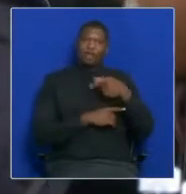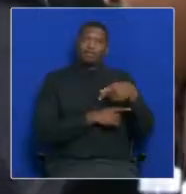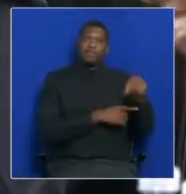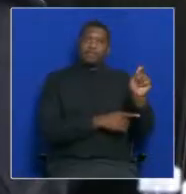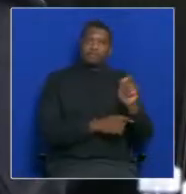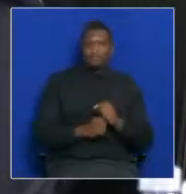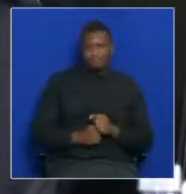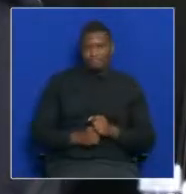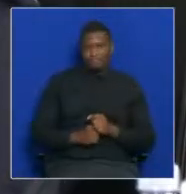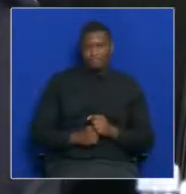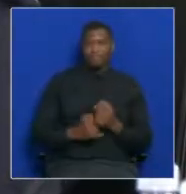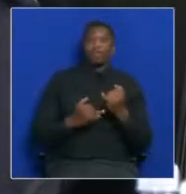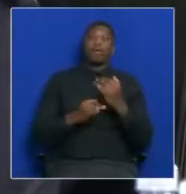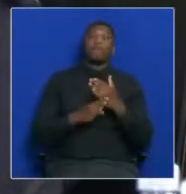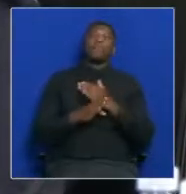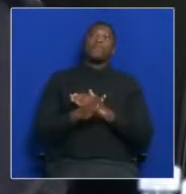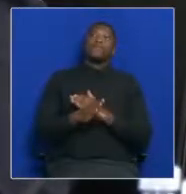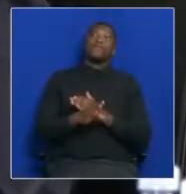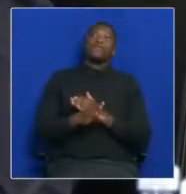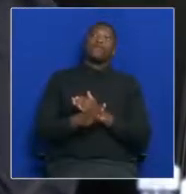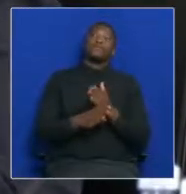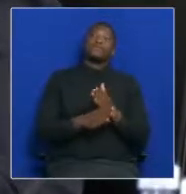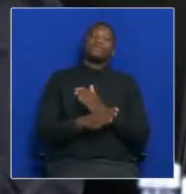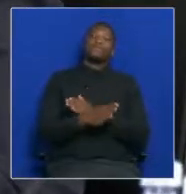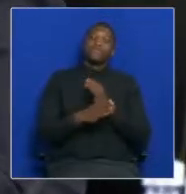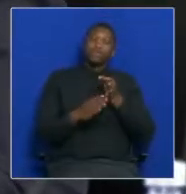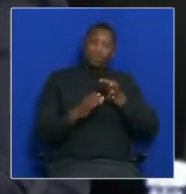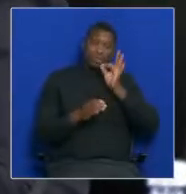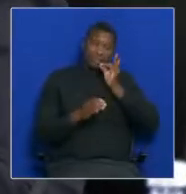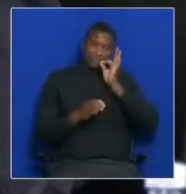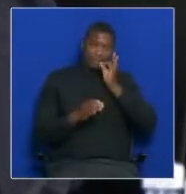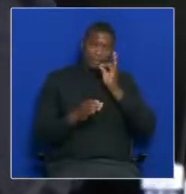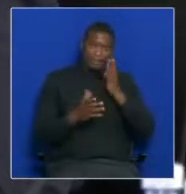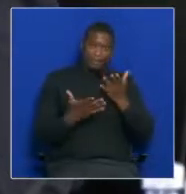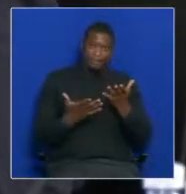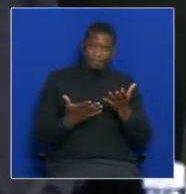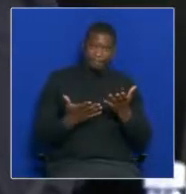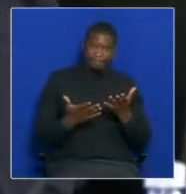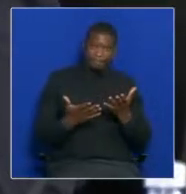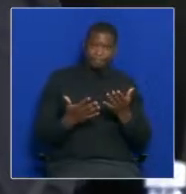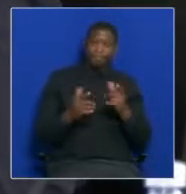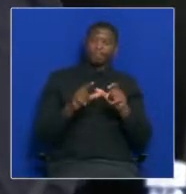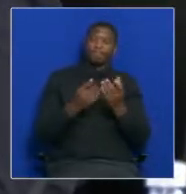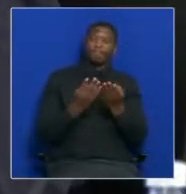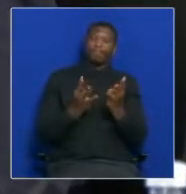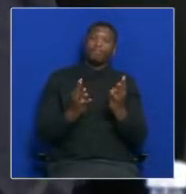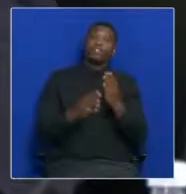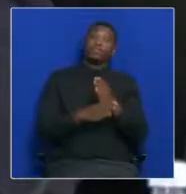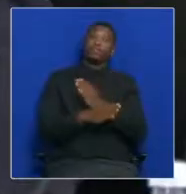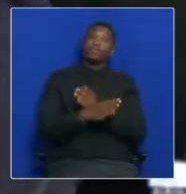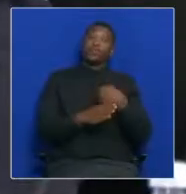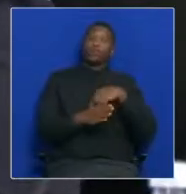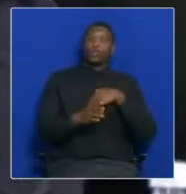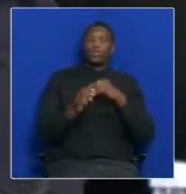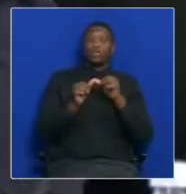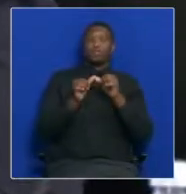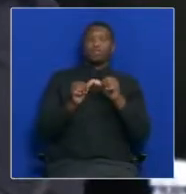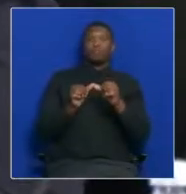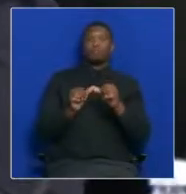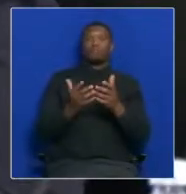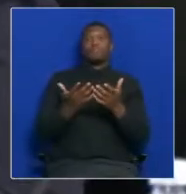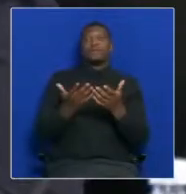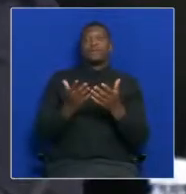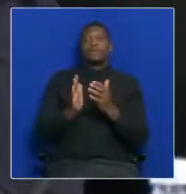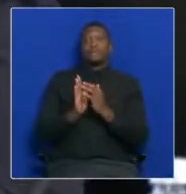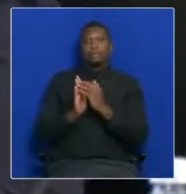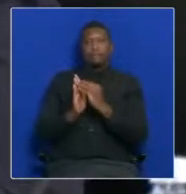Before the tea adjournment, Commissioners, before we return to the statement, Chair had asked the witness